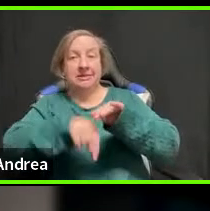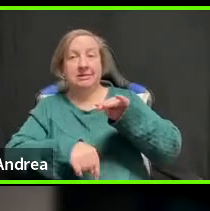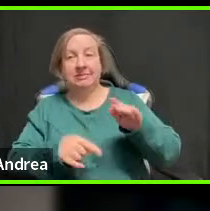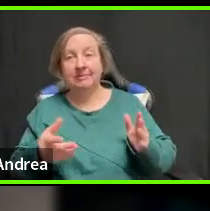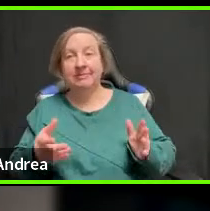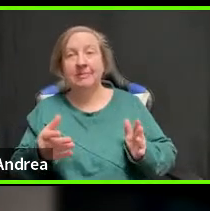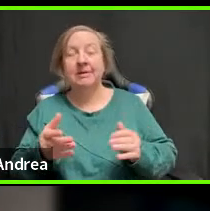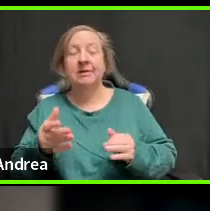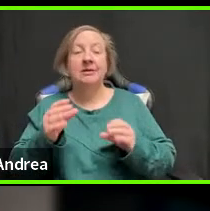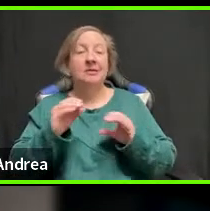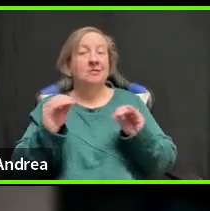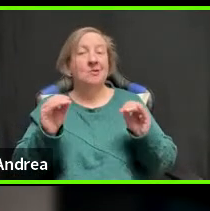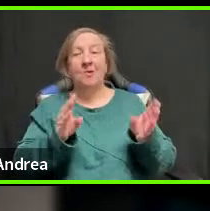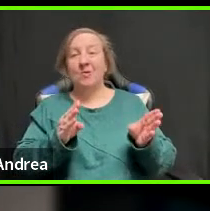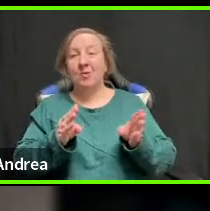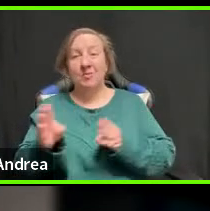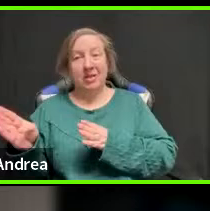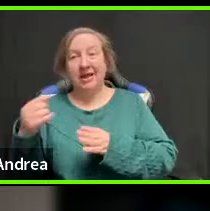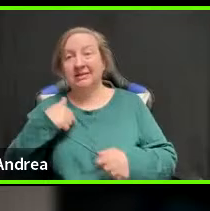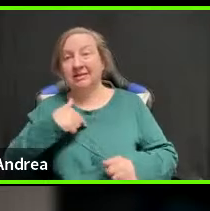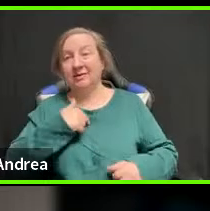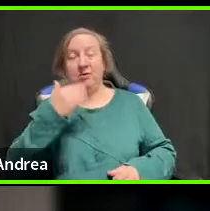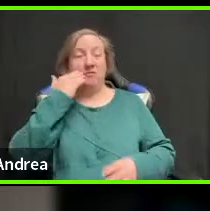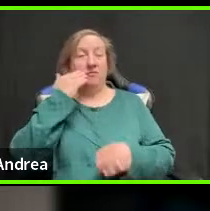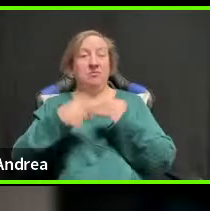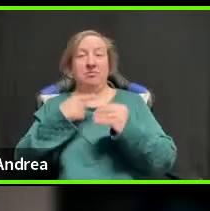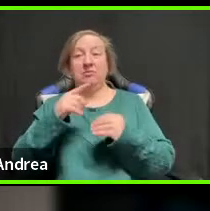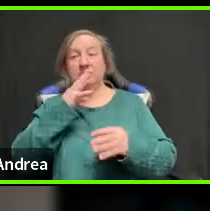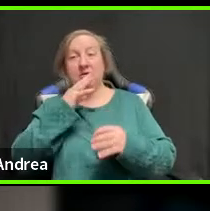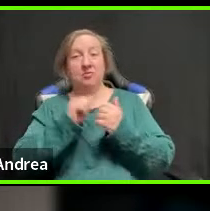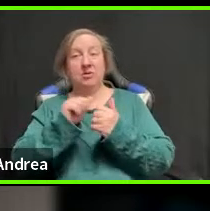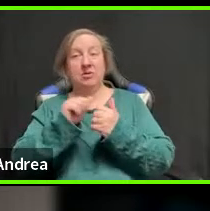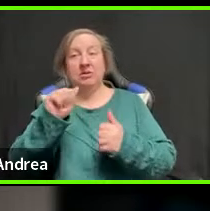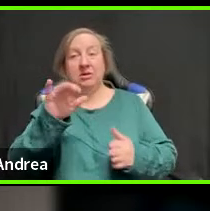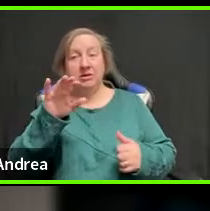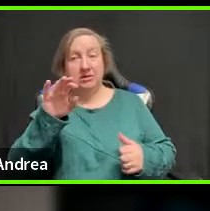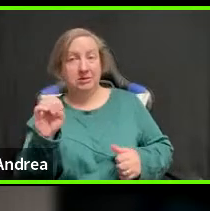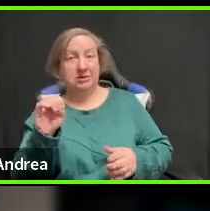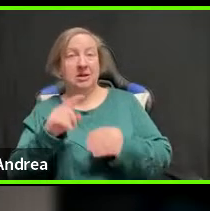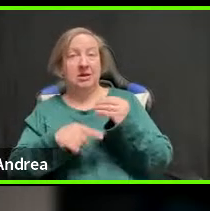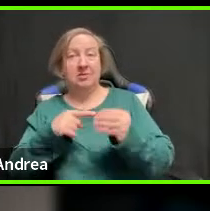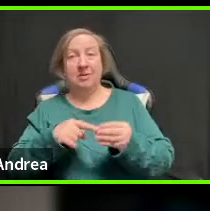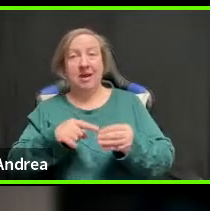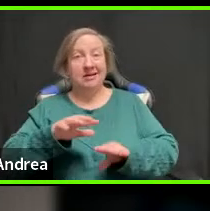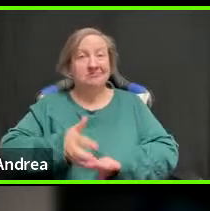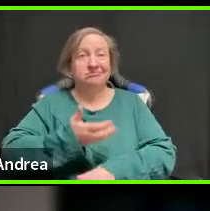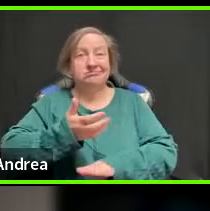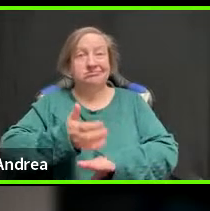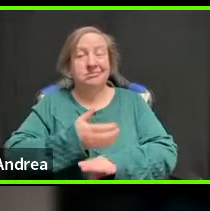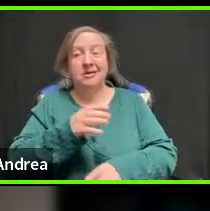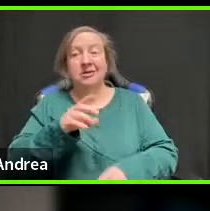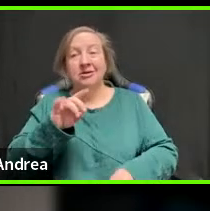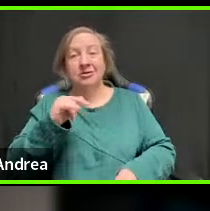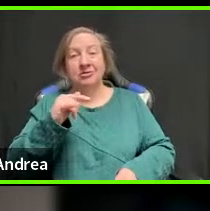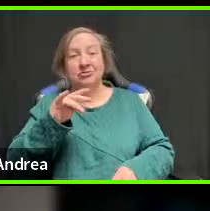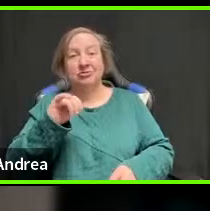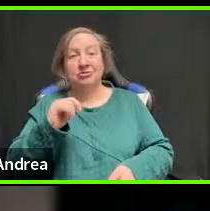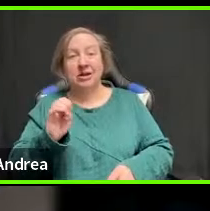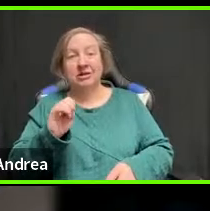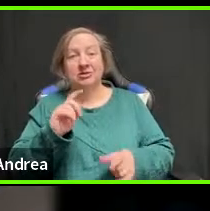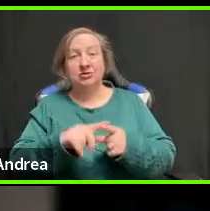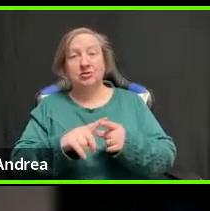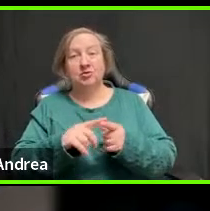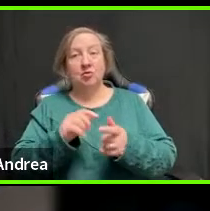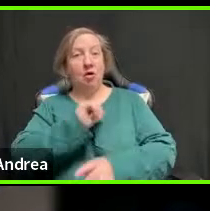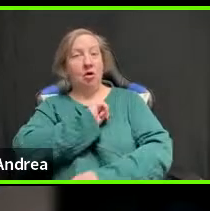And there are no plans that we're aware of, and talking to the Corps about dredging above the bridge to their authorized